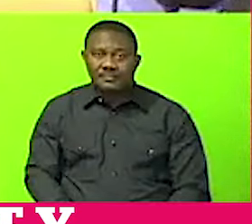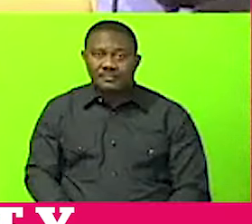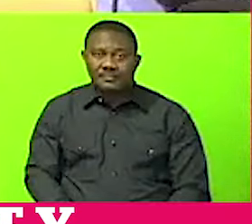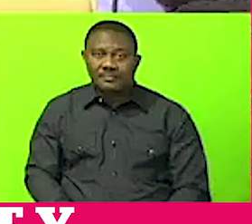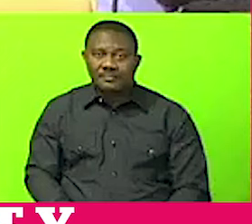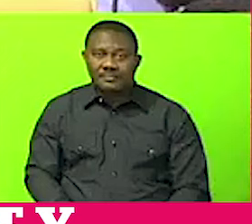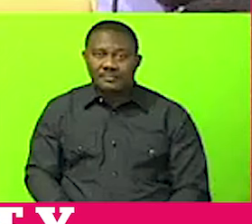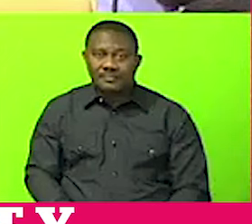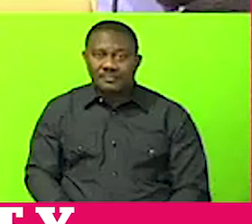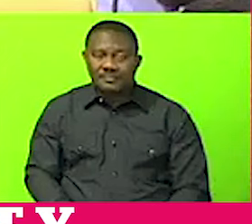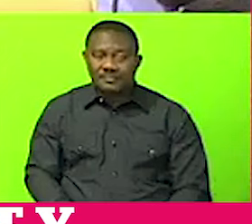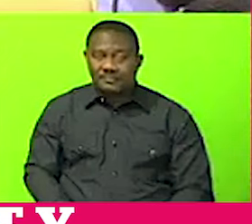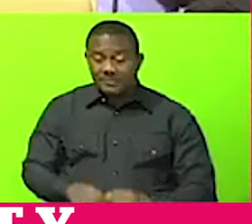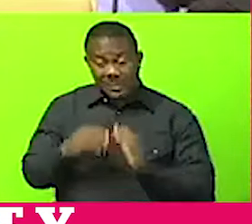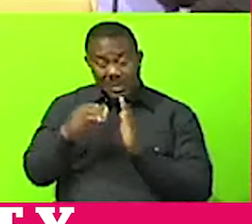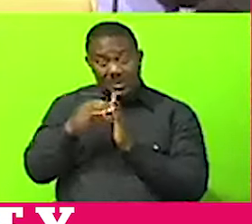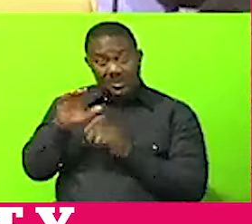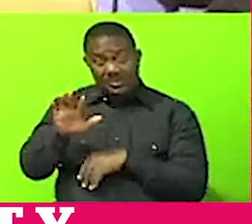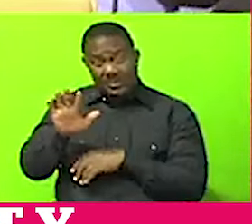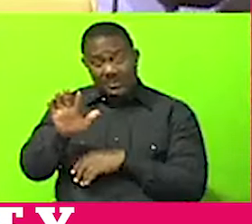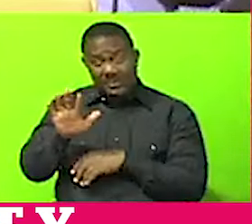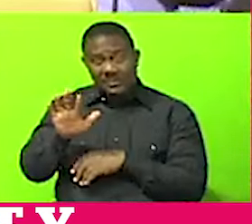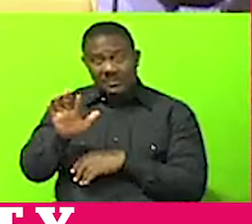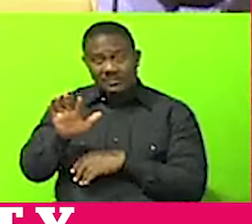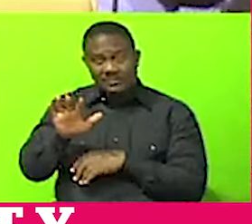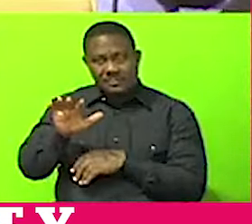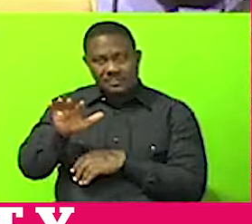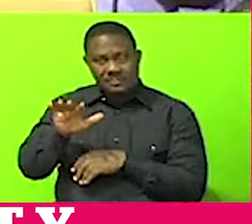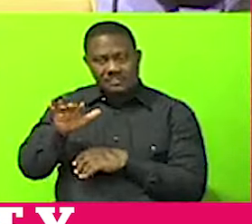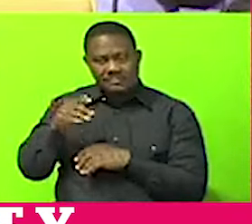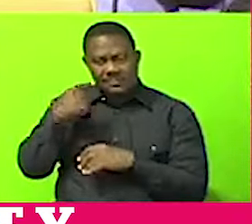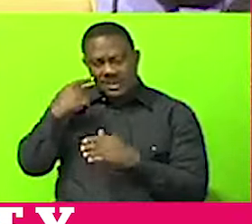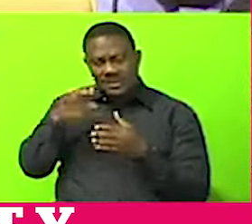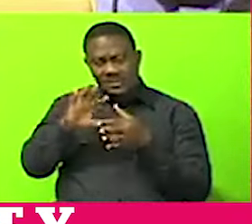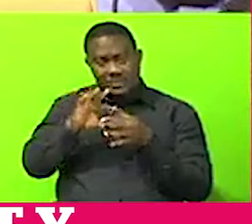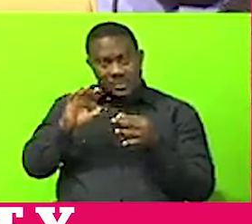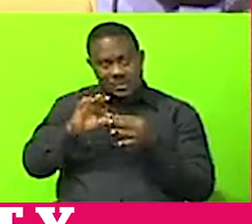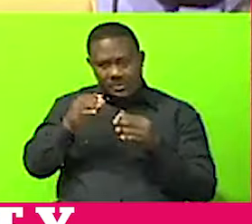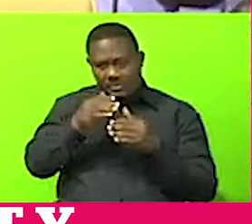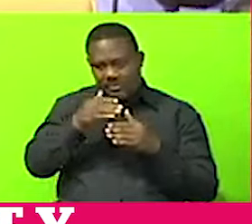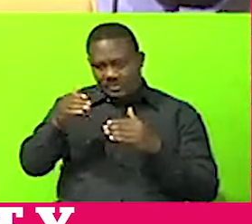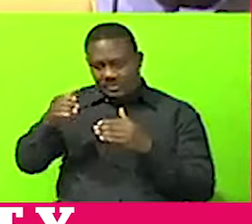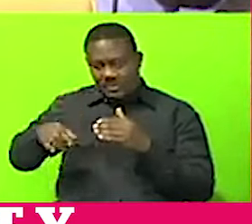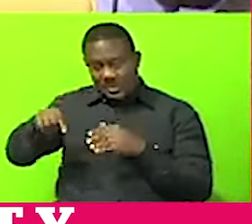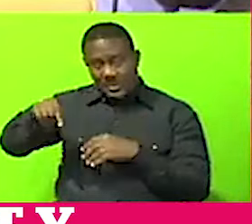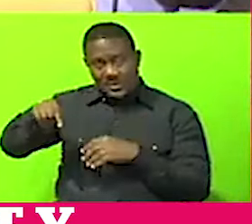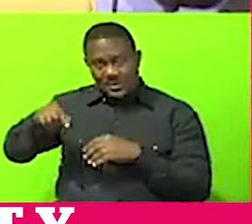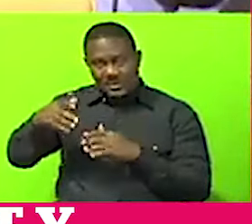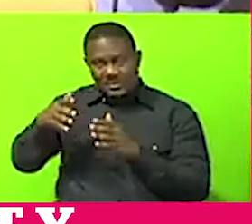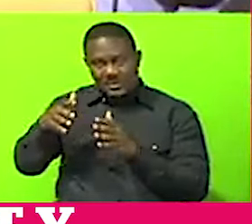item the the the paragraph five the the the ending statement which is